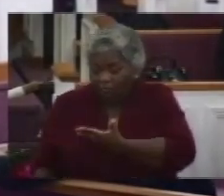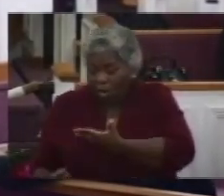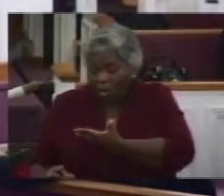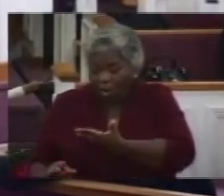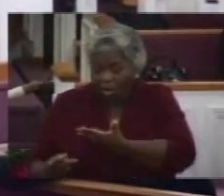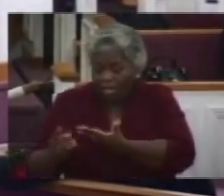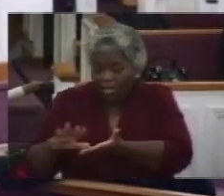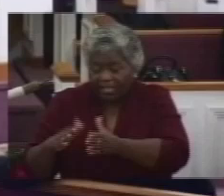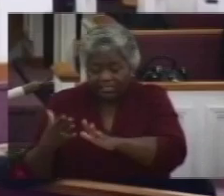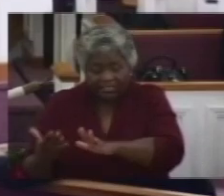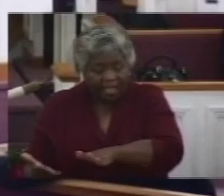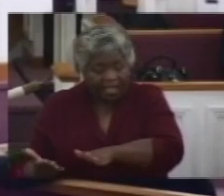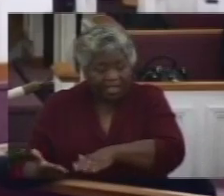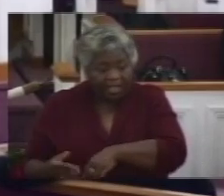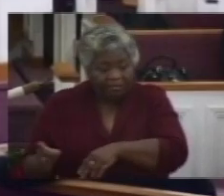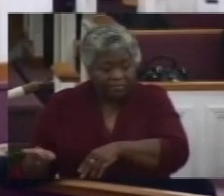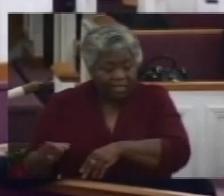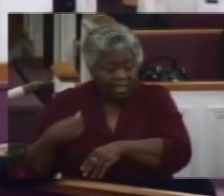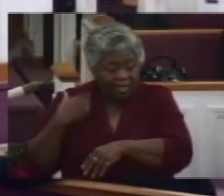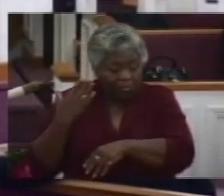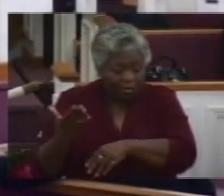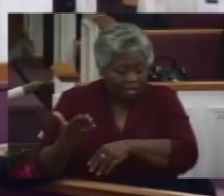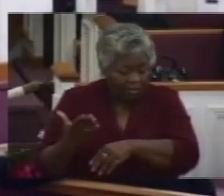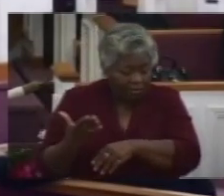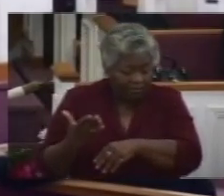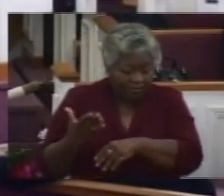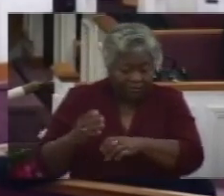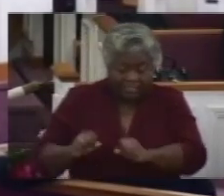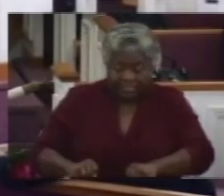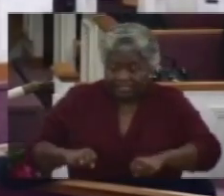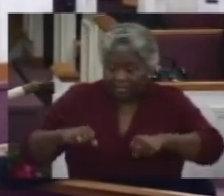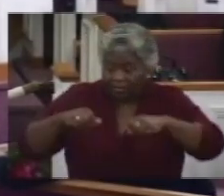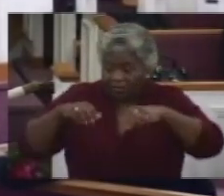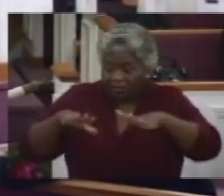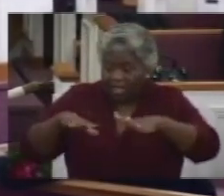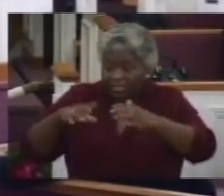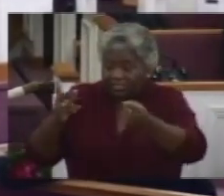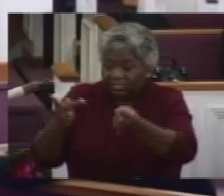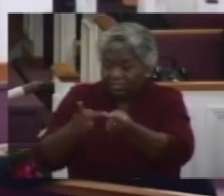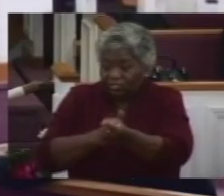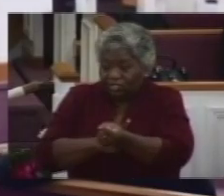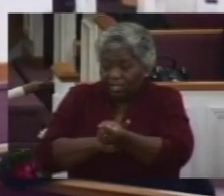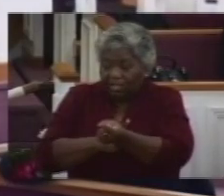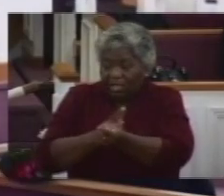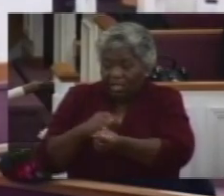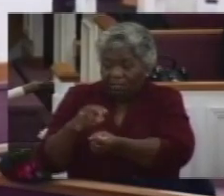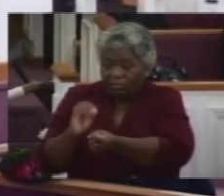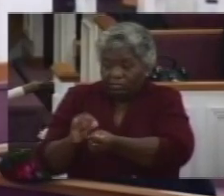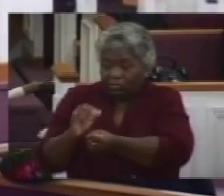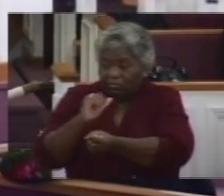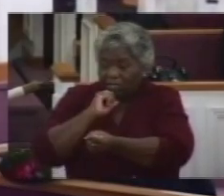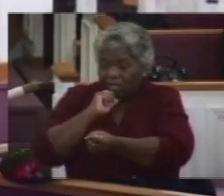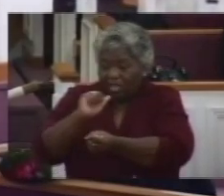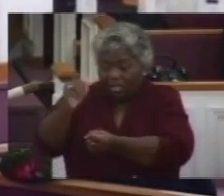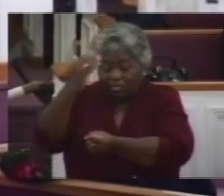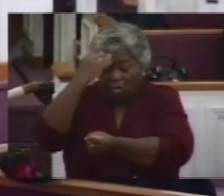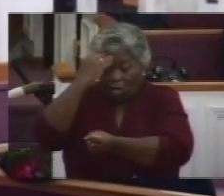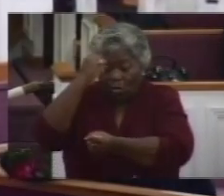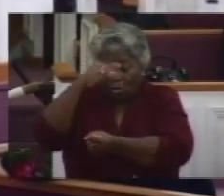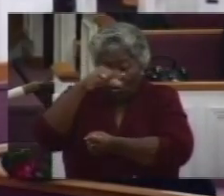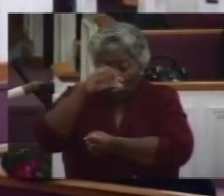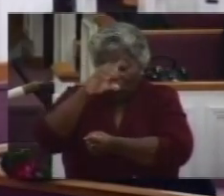and die, they would then sacrifice the sheep to the unknown